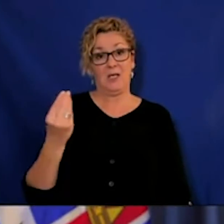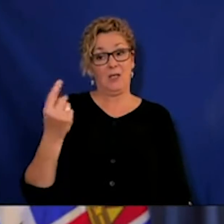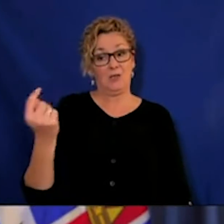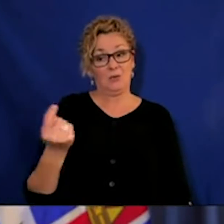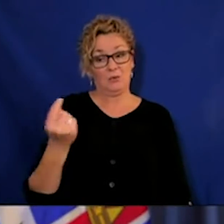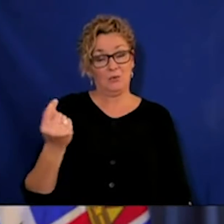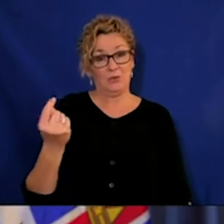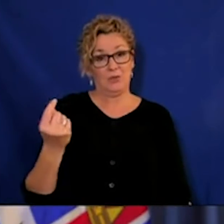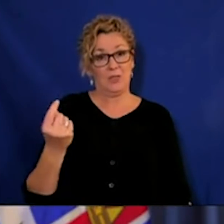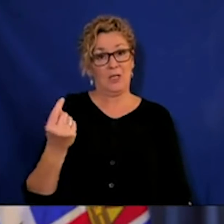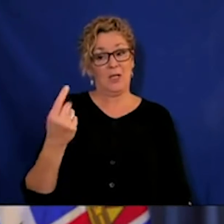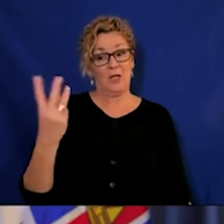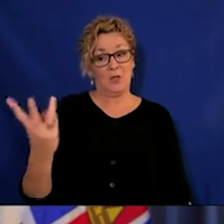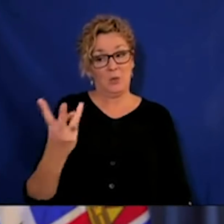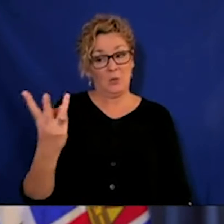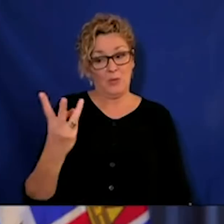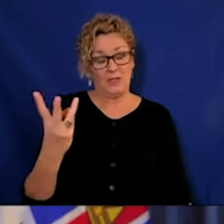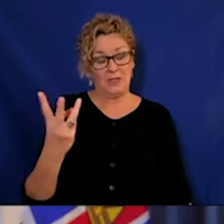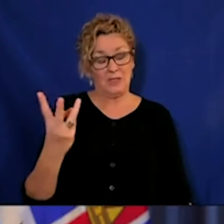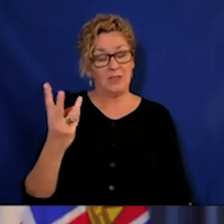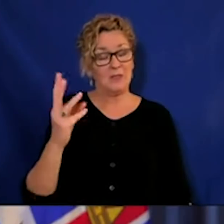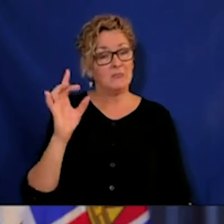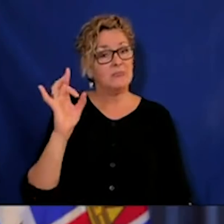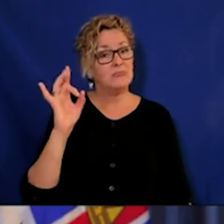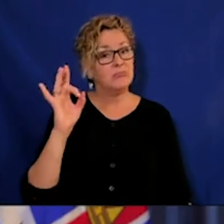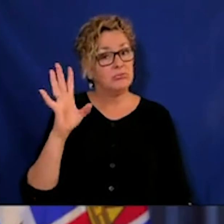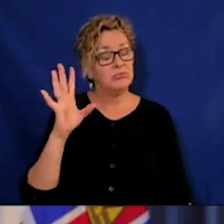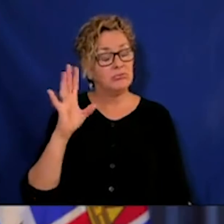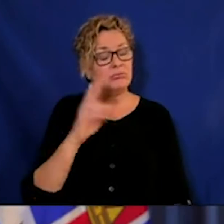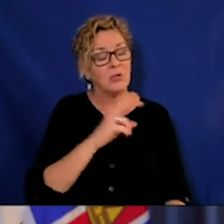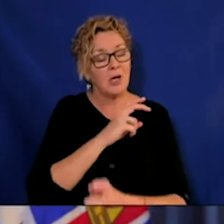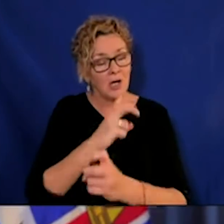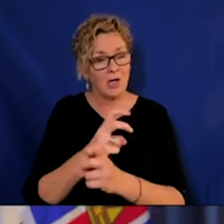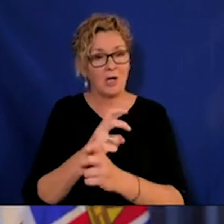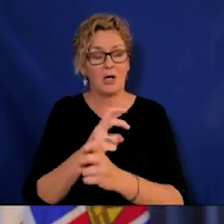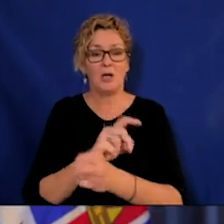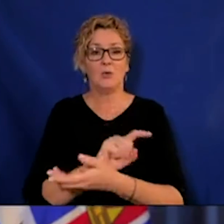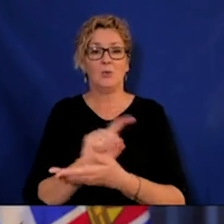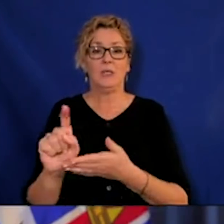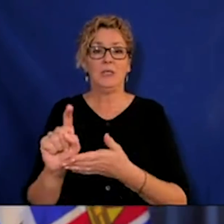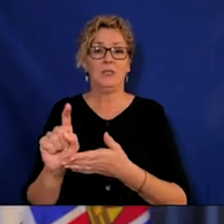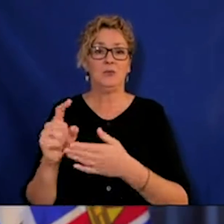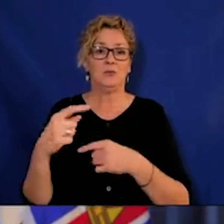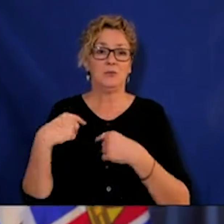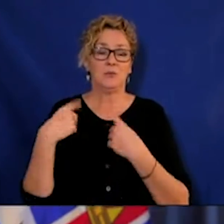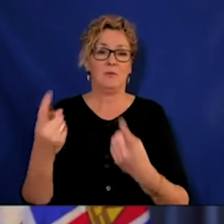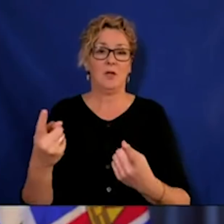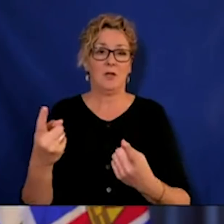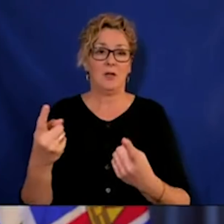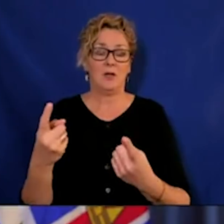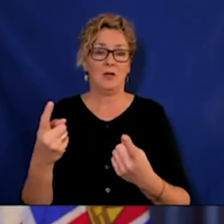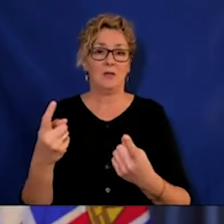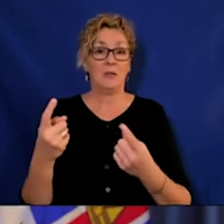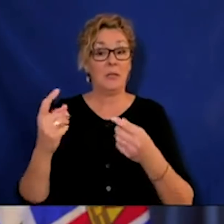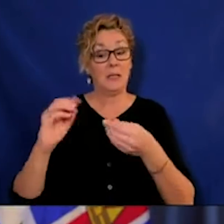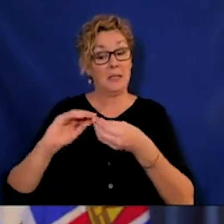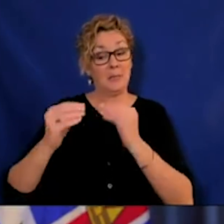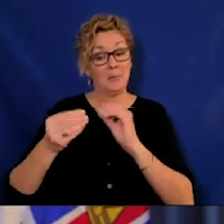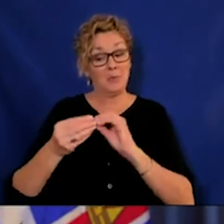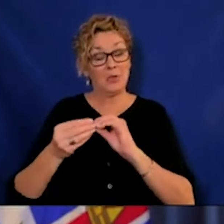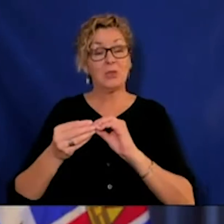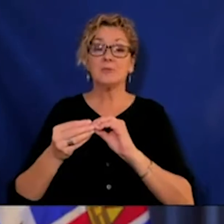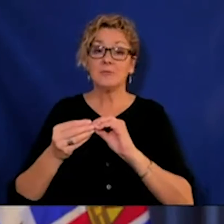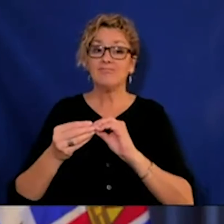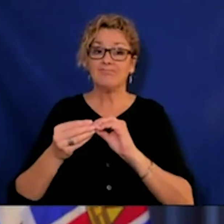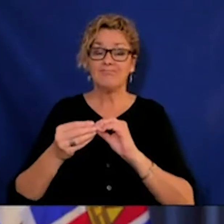an extraordinarily difficult week for everyone involved in this. And it should remind all of